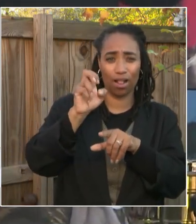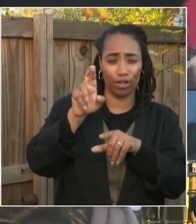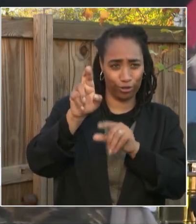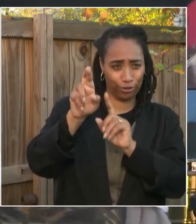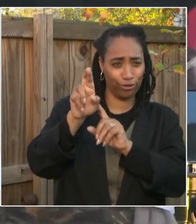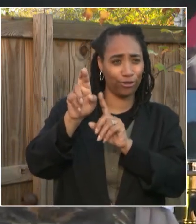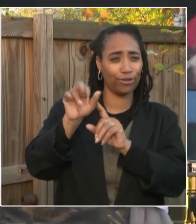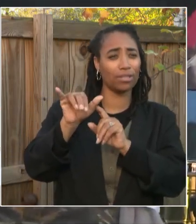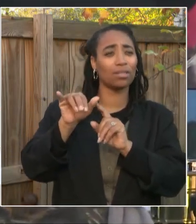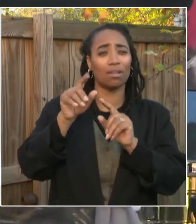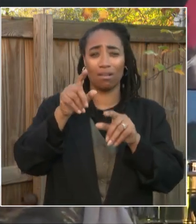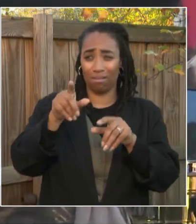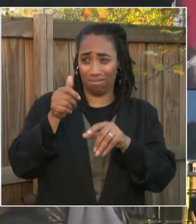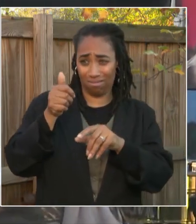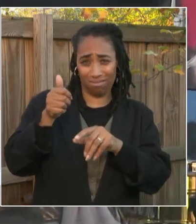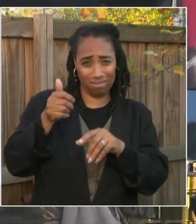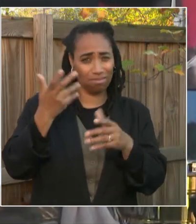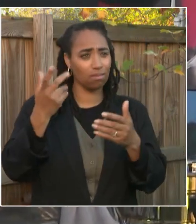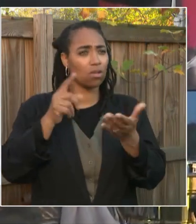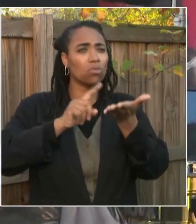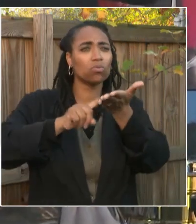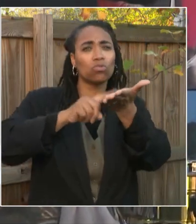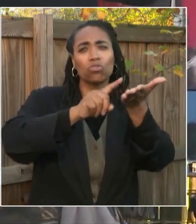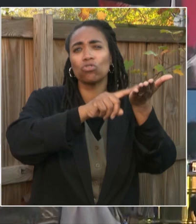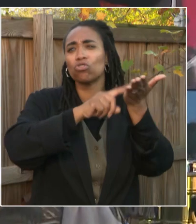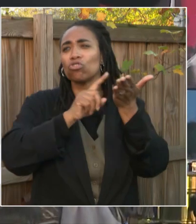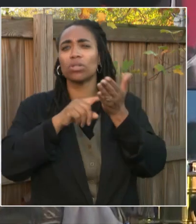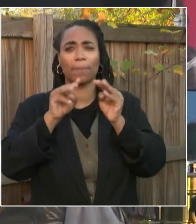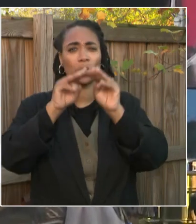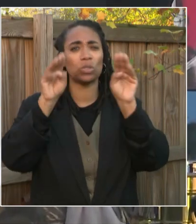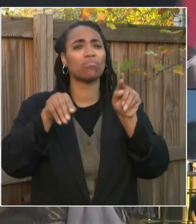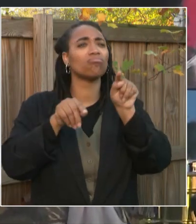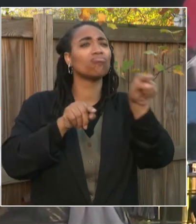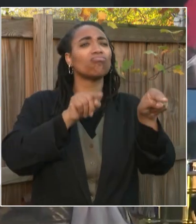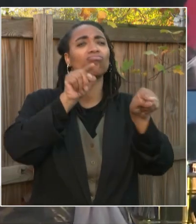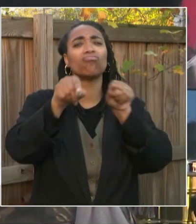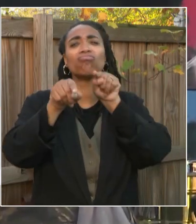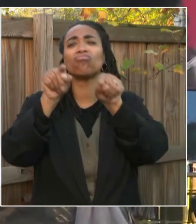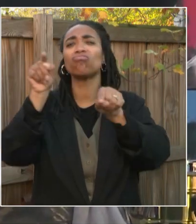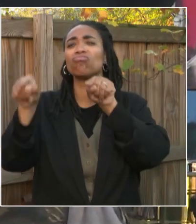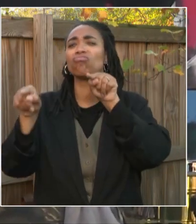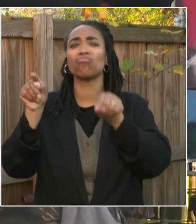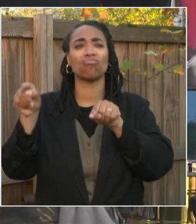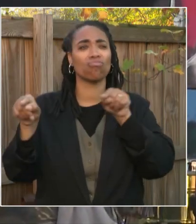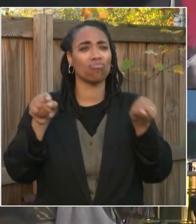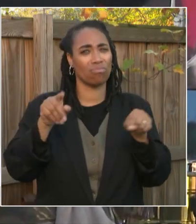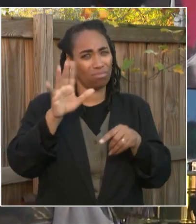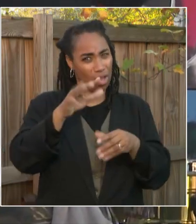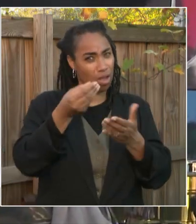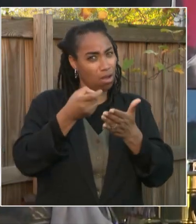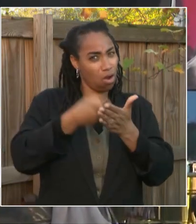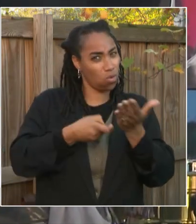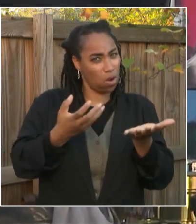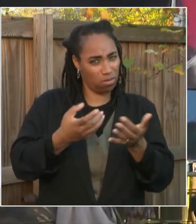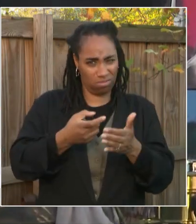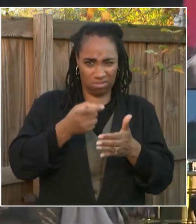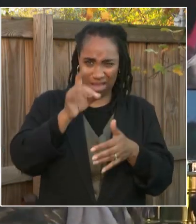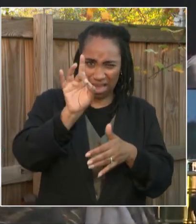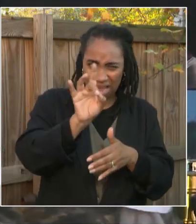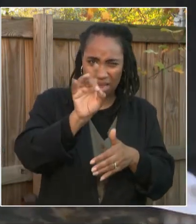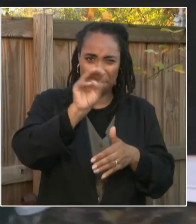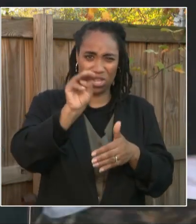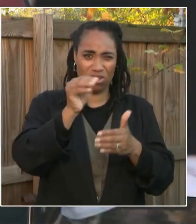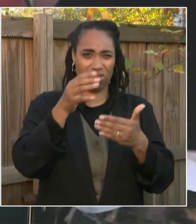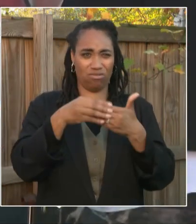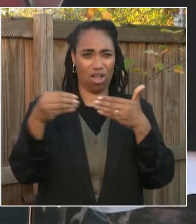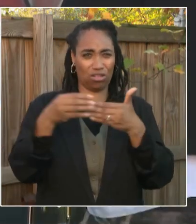million to do the Outback, which is not finished yet, and the inside and the mobile bus that you see outside that has a hydraulic